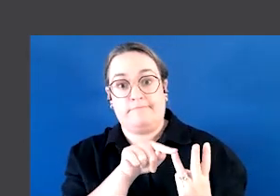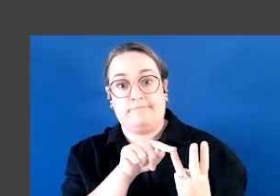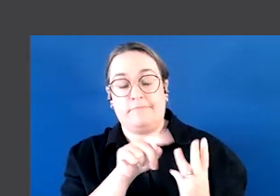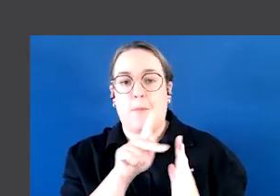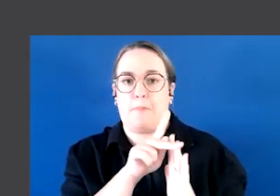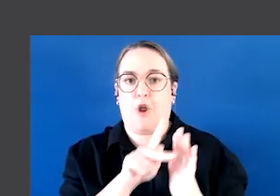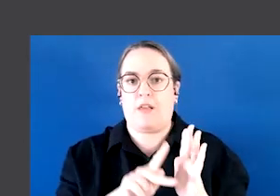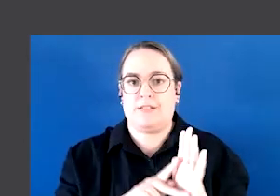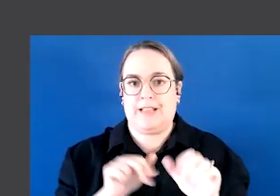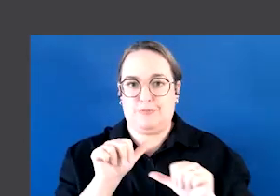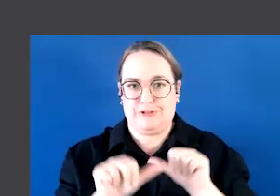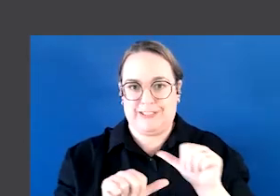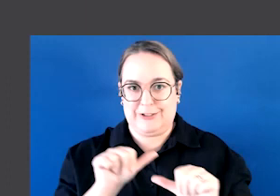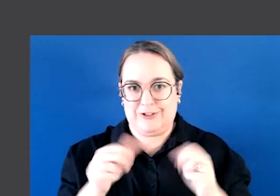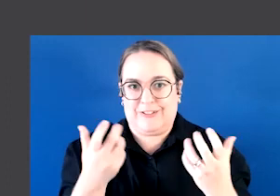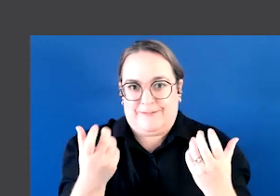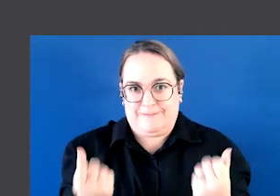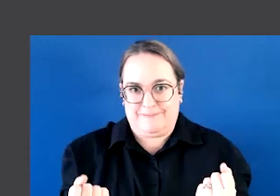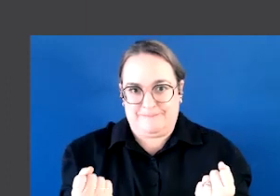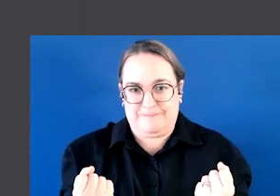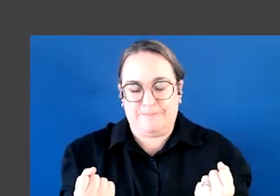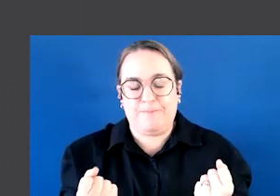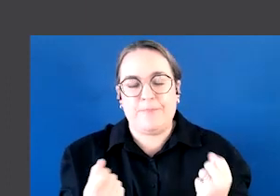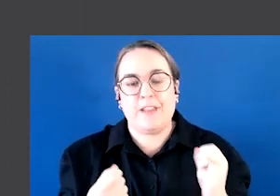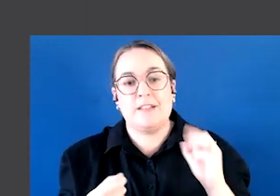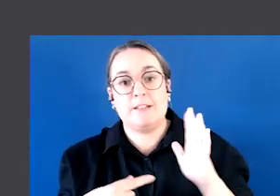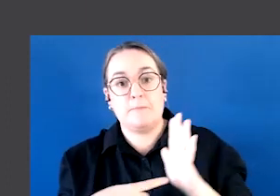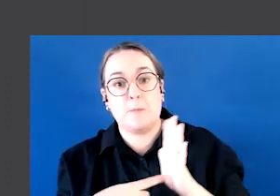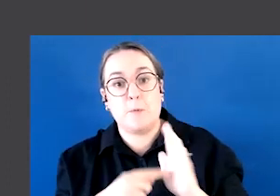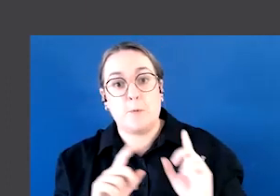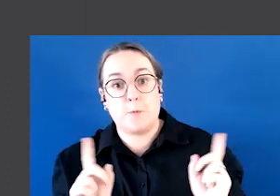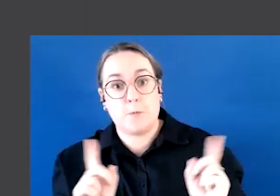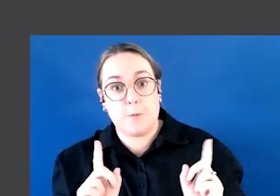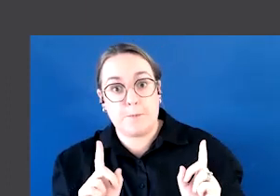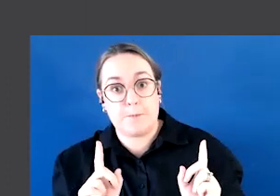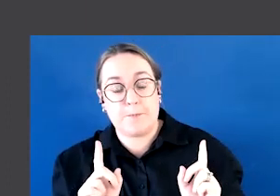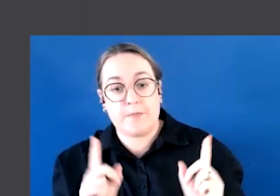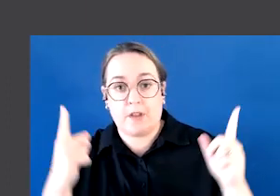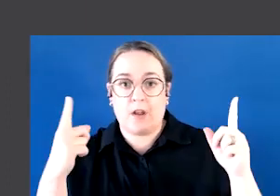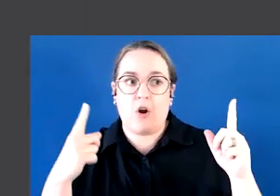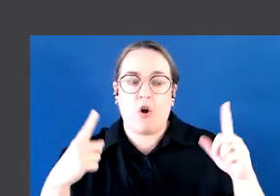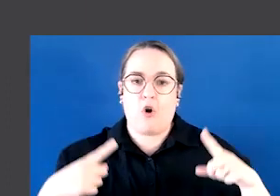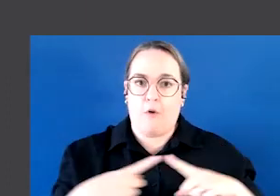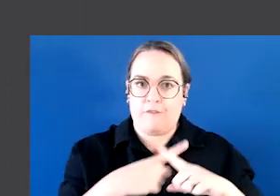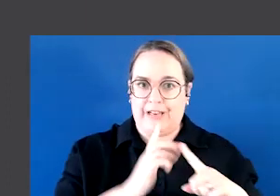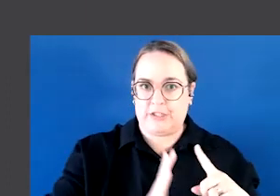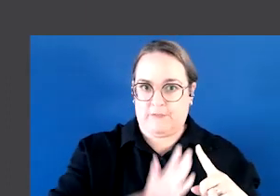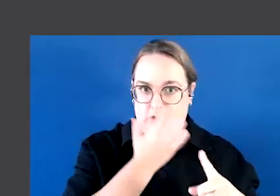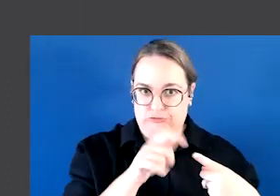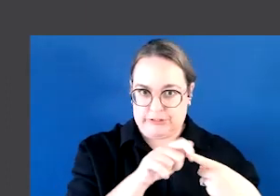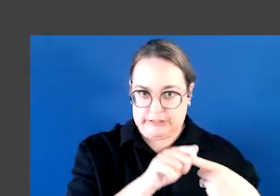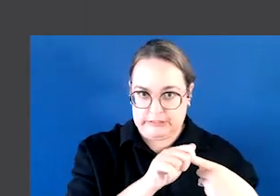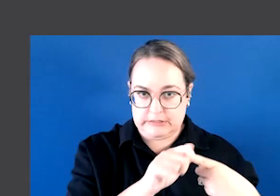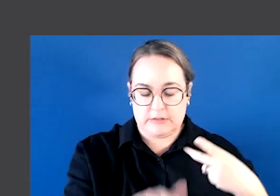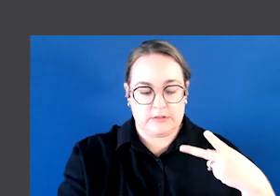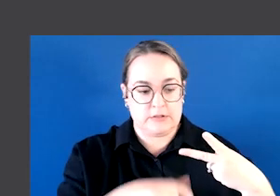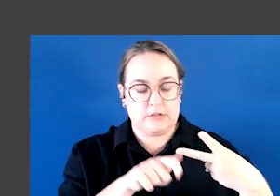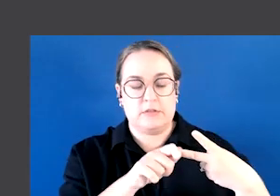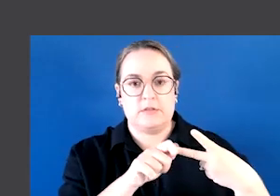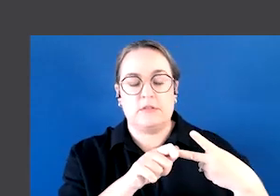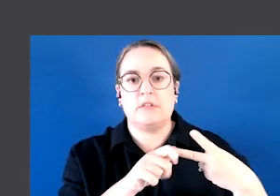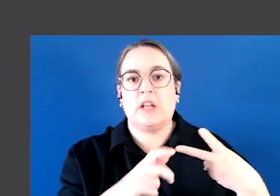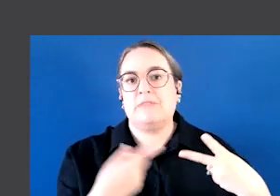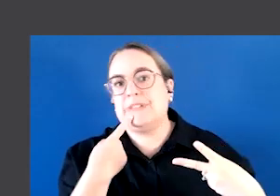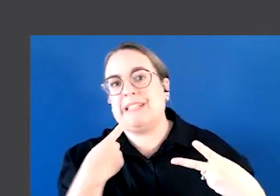any organisation, your policies and procedures are fundamental. Some of the key ones that we consider very important from an integrity lens are our conflict of interest